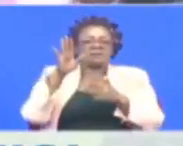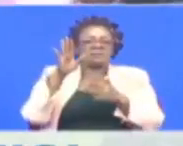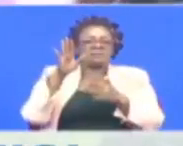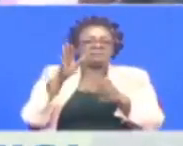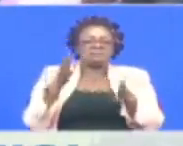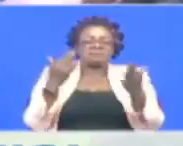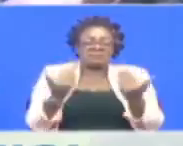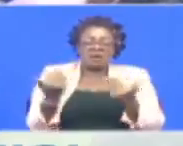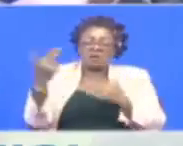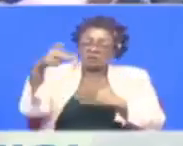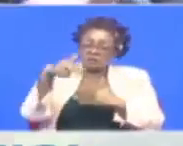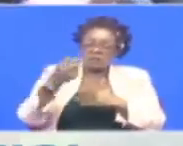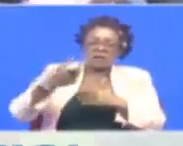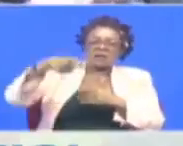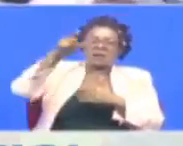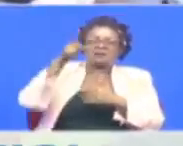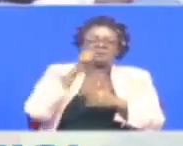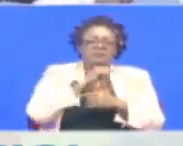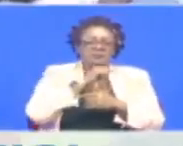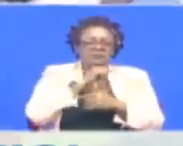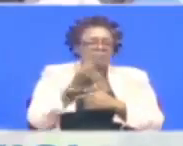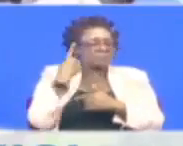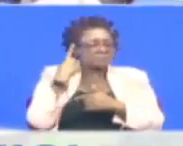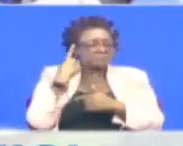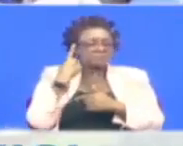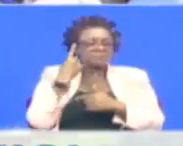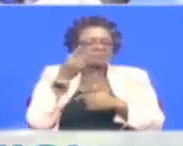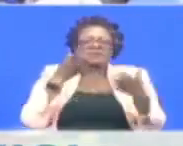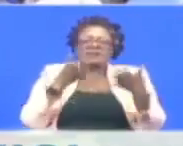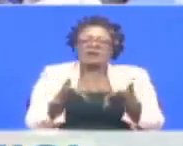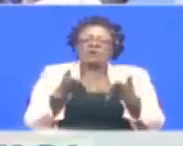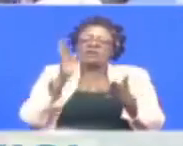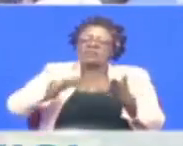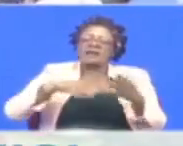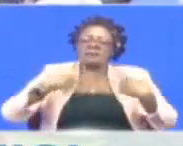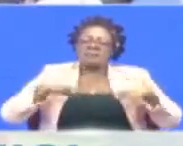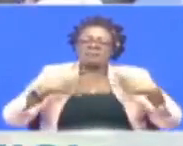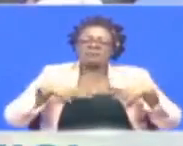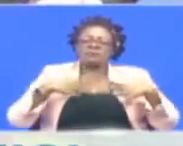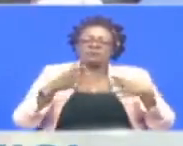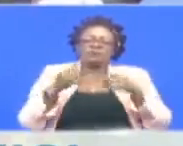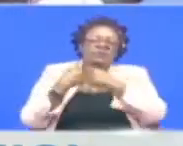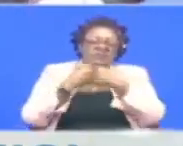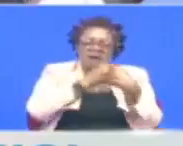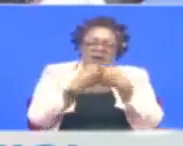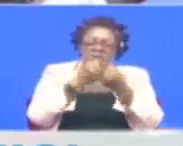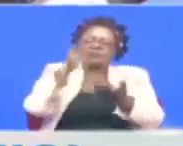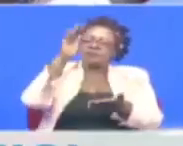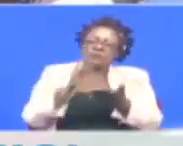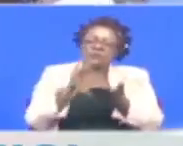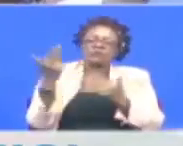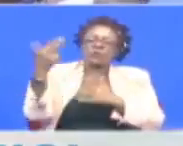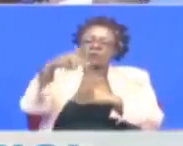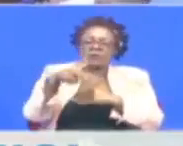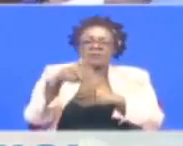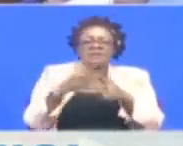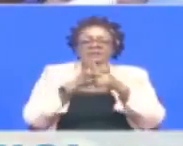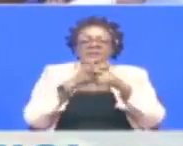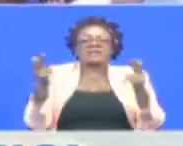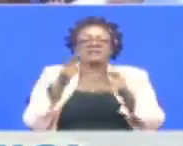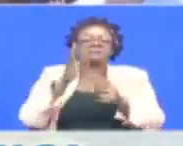bei. Sini namna hiyo? Sasa badala ya watu kushughulikia mafuta, wanaanza mambo ya